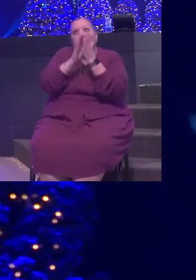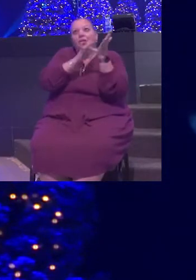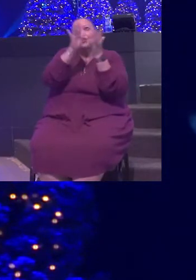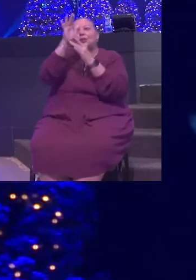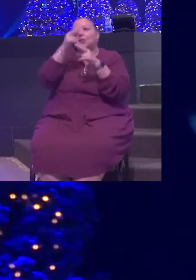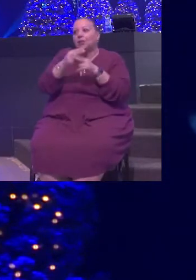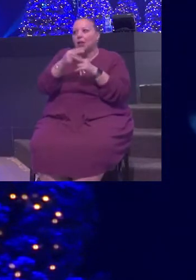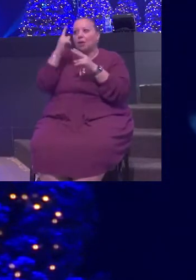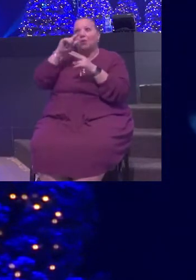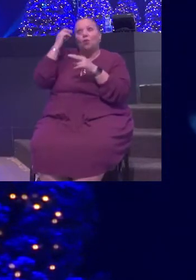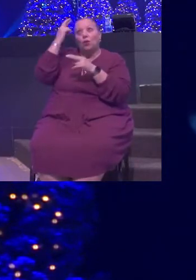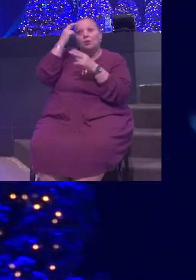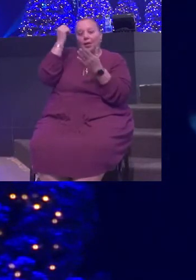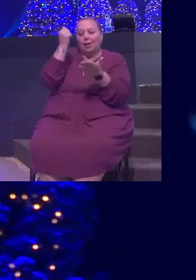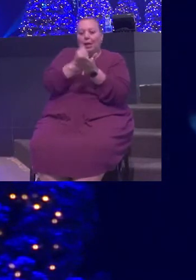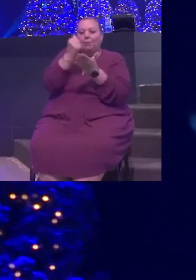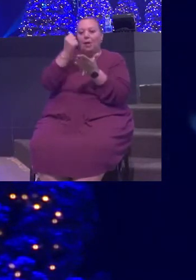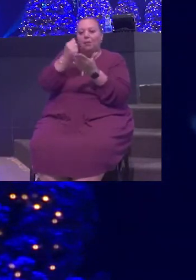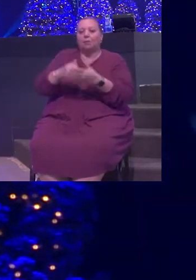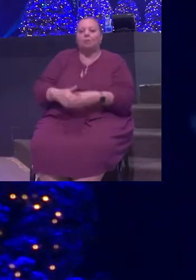Jesus' name and for His sake. Amen.